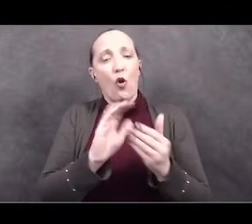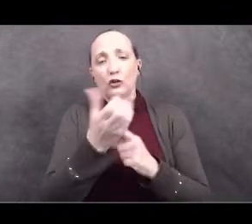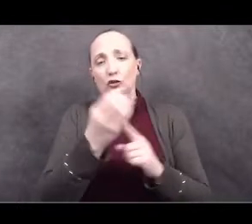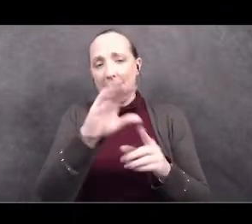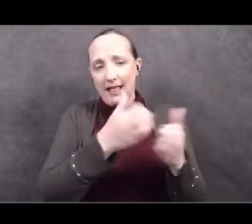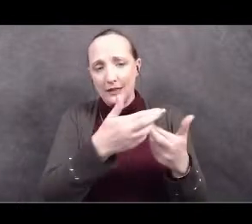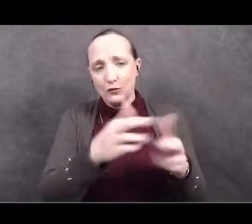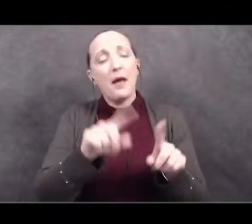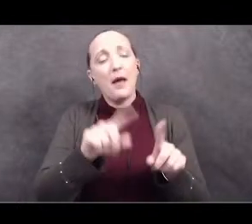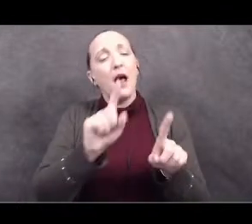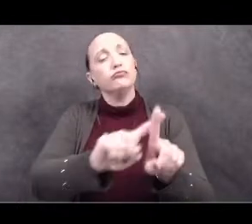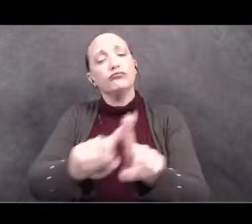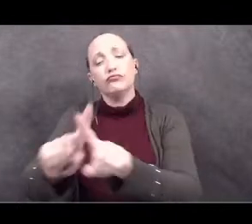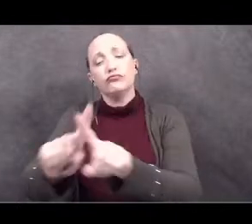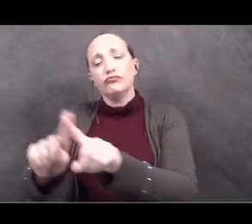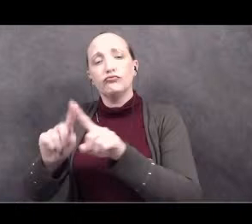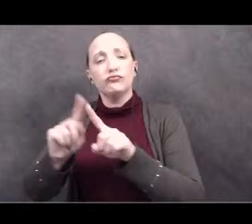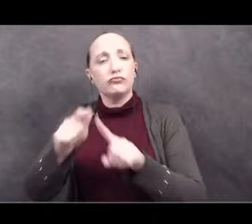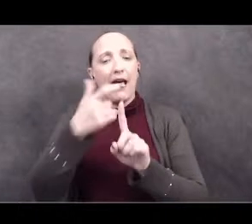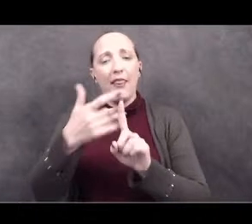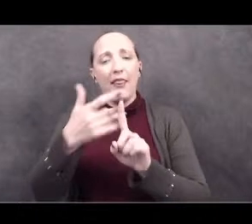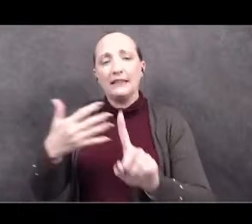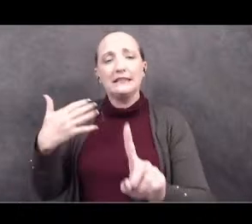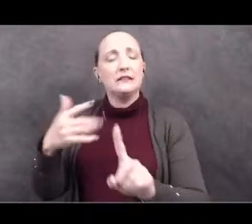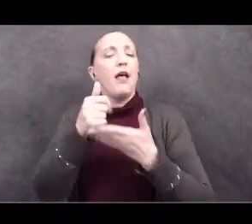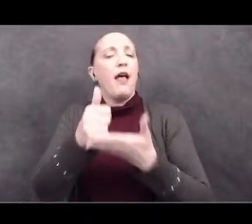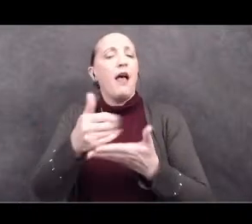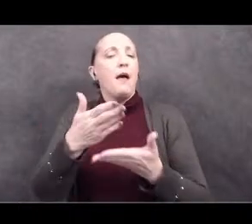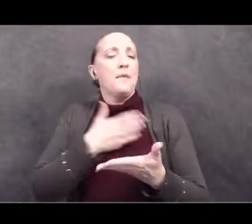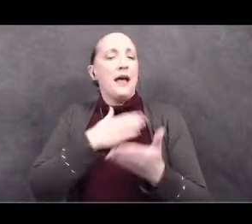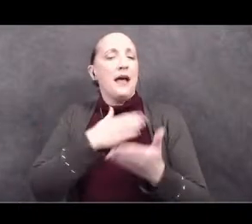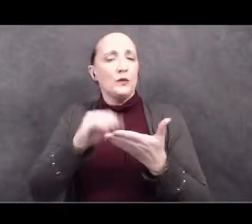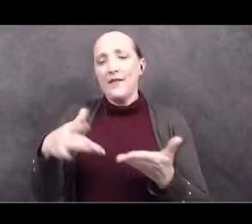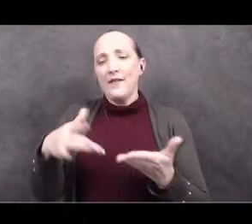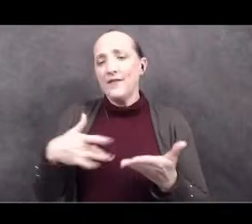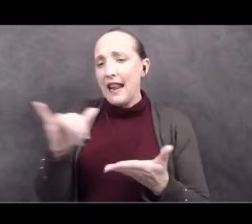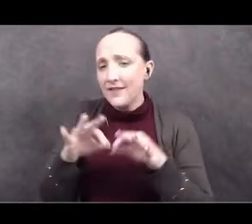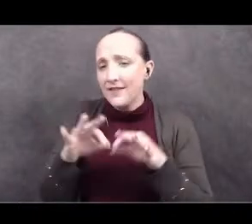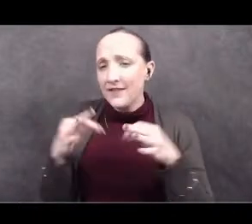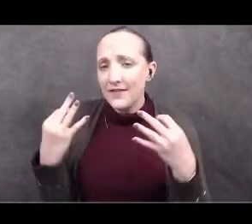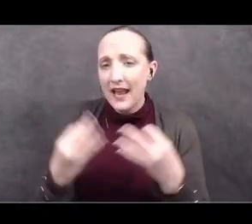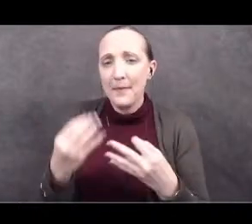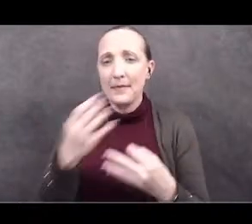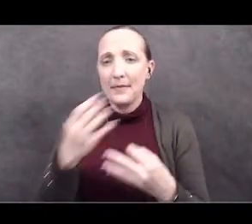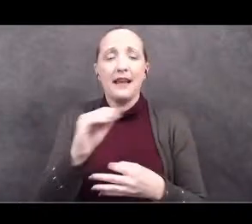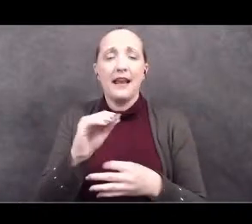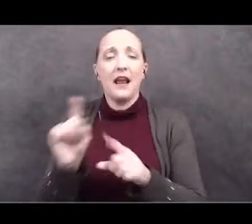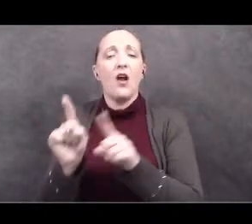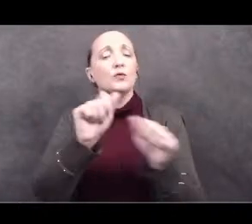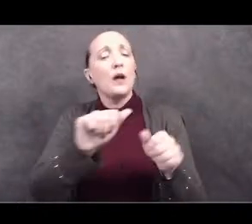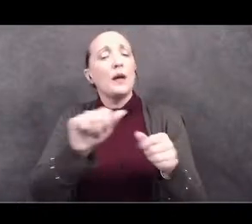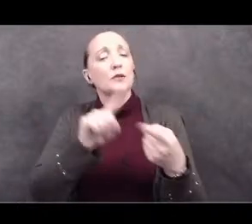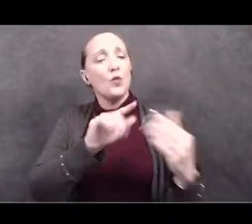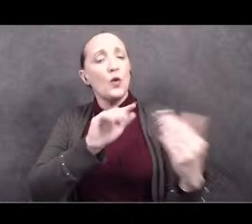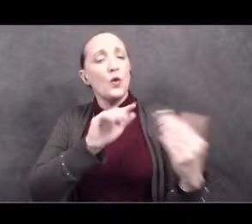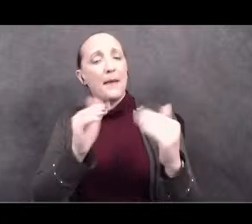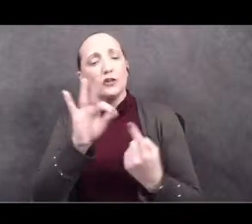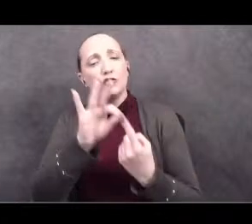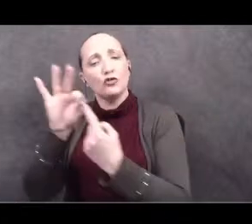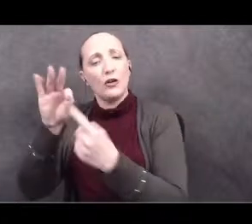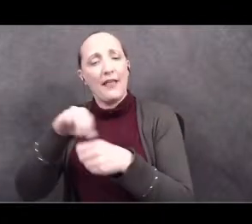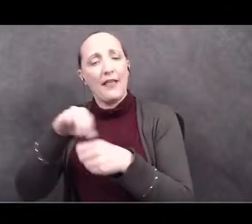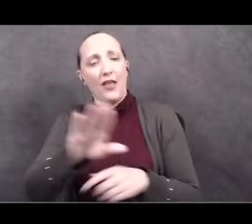ethnicities as a way of helping my students feel like a family as well as be able to compare certain aspects of their culture with